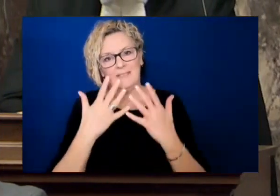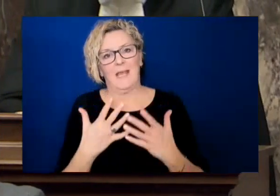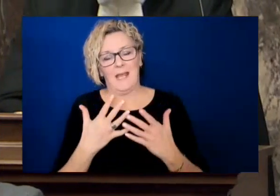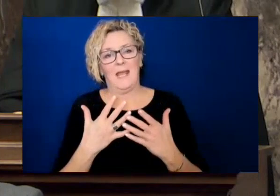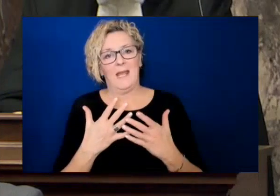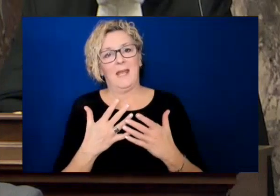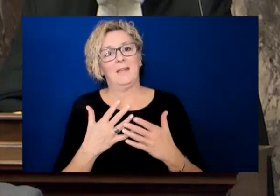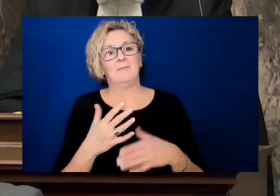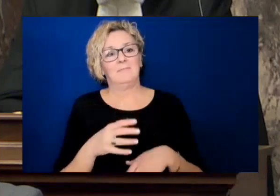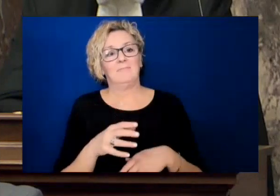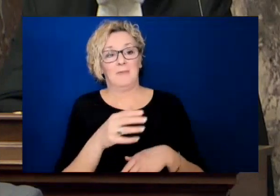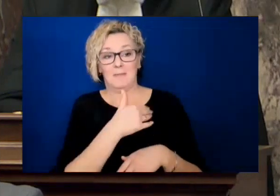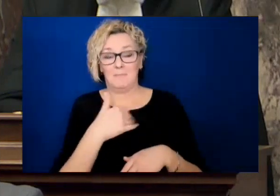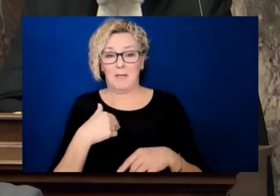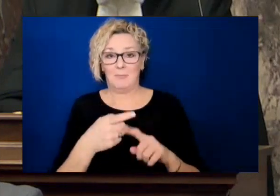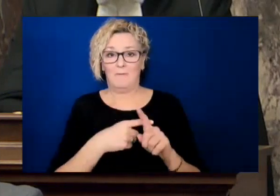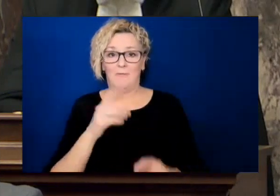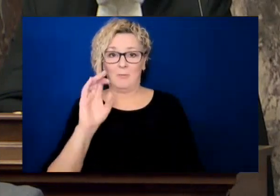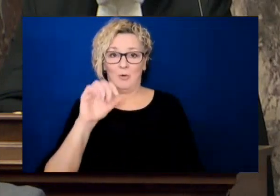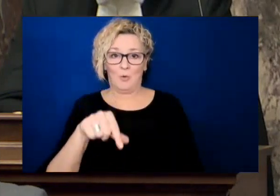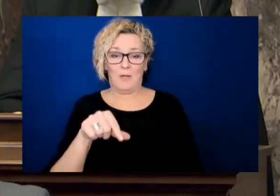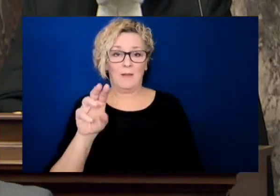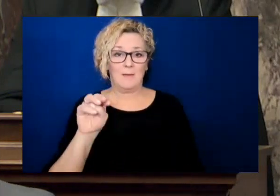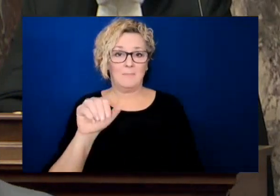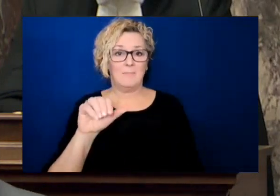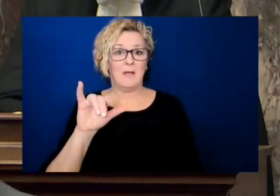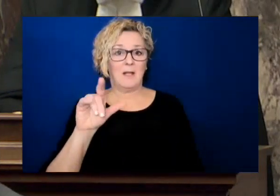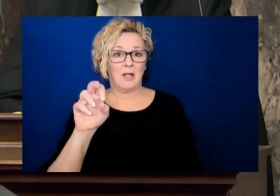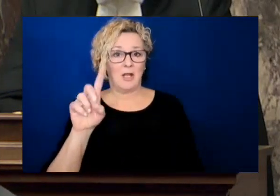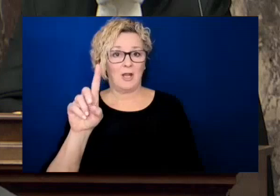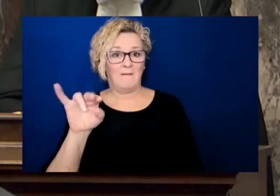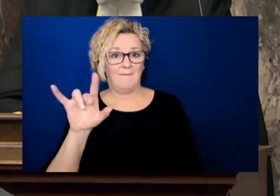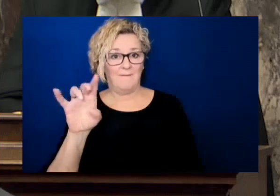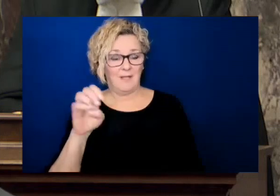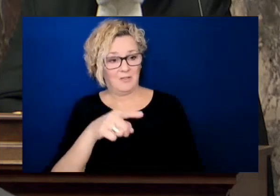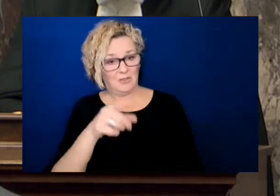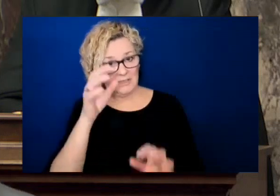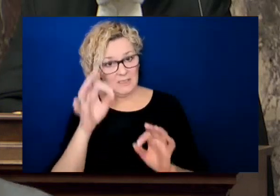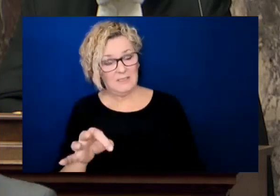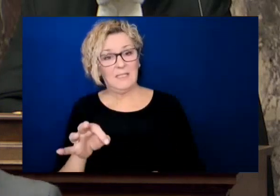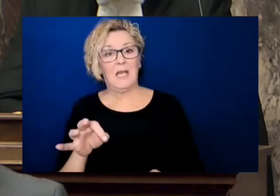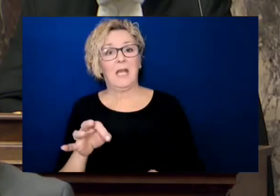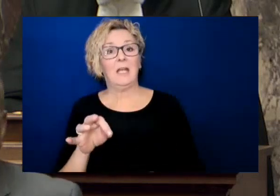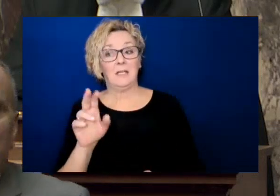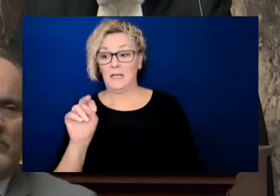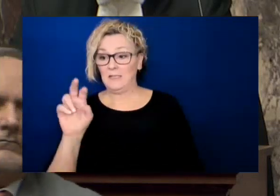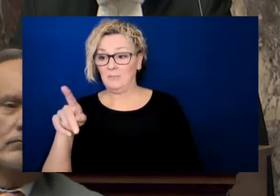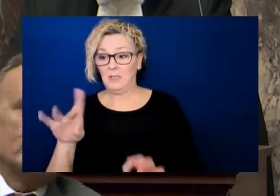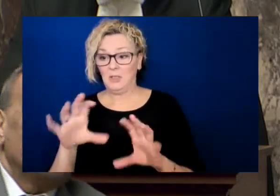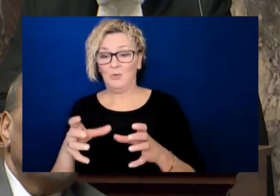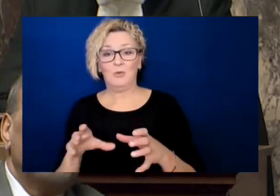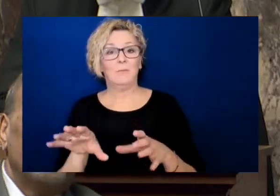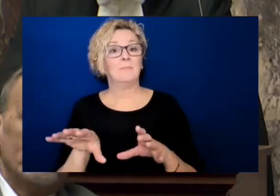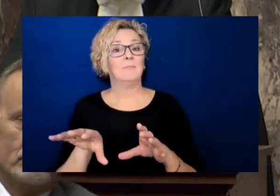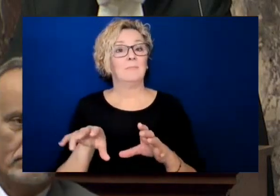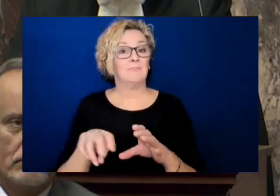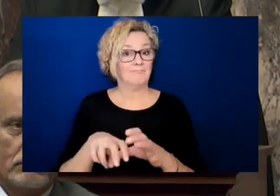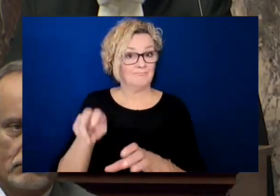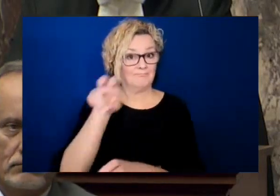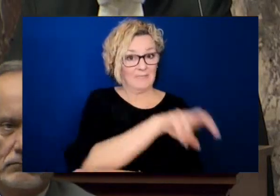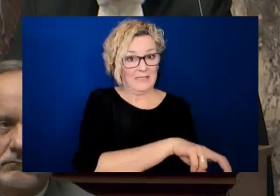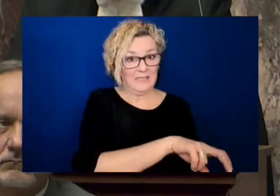resign. I think we all hear the pain and the hurt in her voice as a Jewish woman, although we may disagree